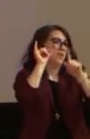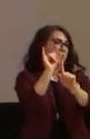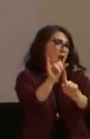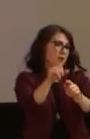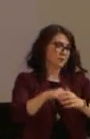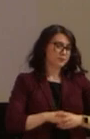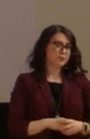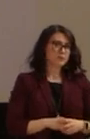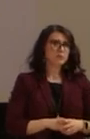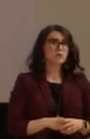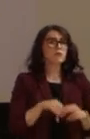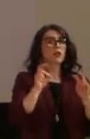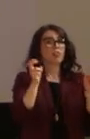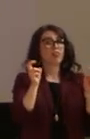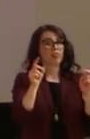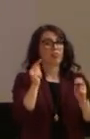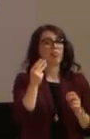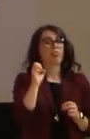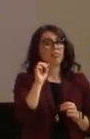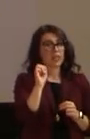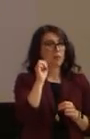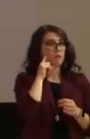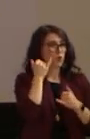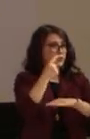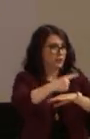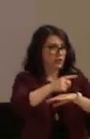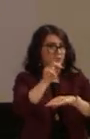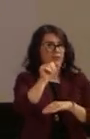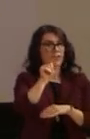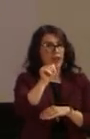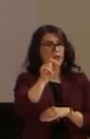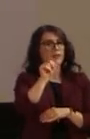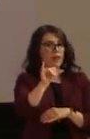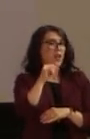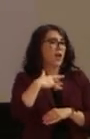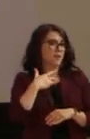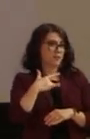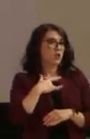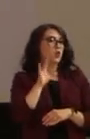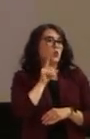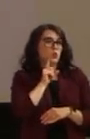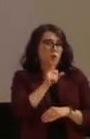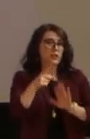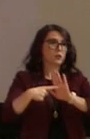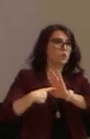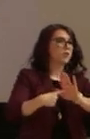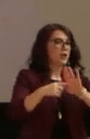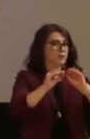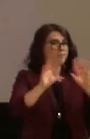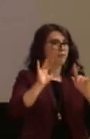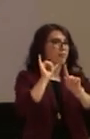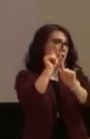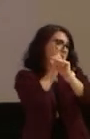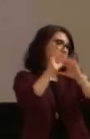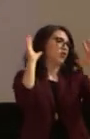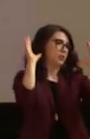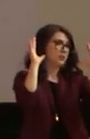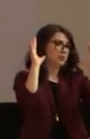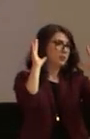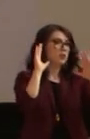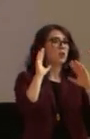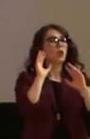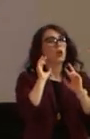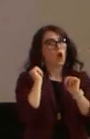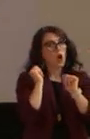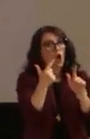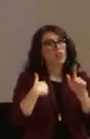And the theme of today's day-to-day, I think, resonates with a lot of what that sort of future vision that All of Us hopes to